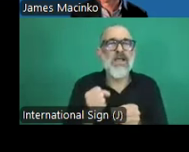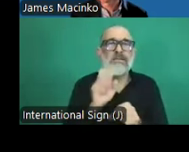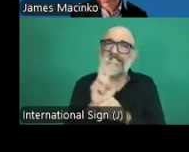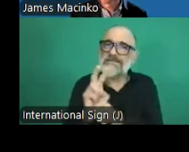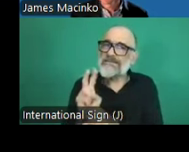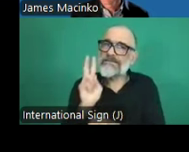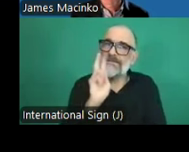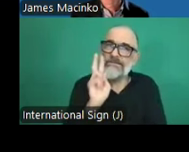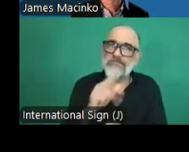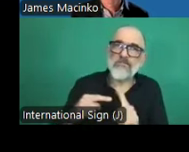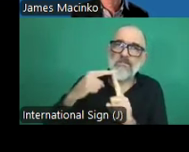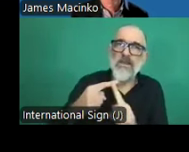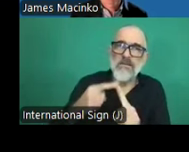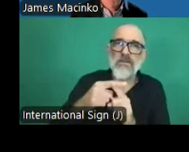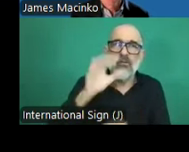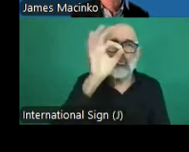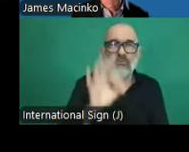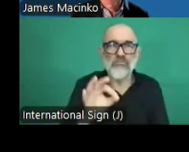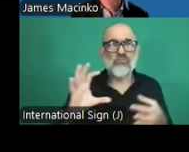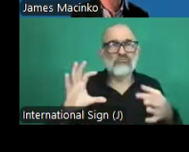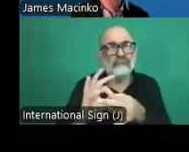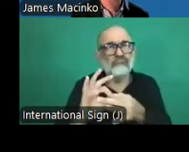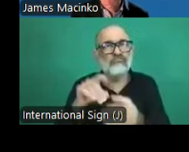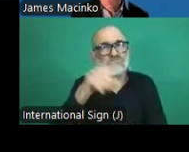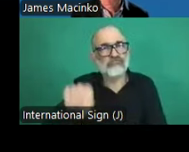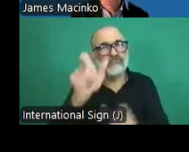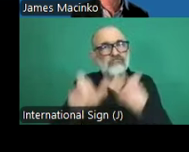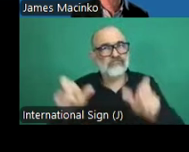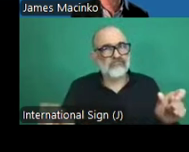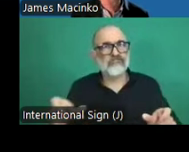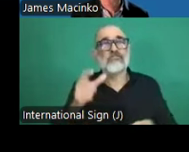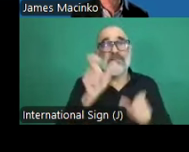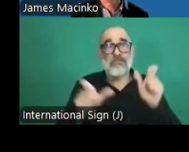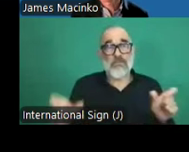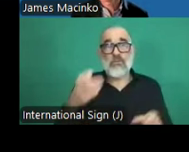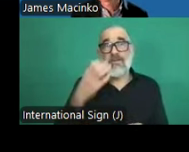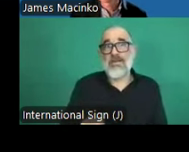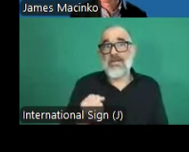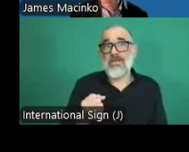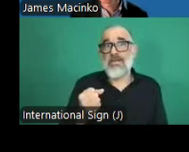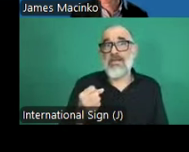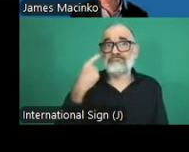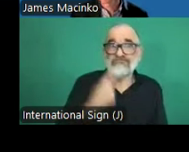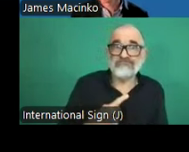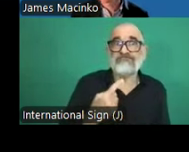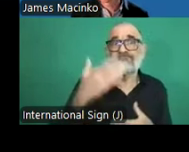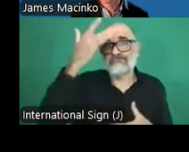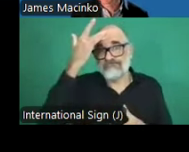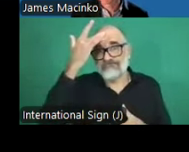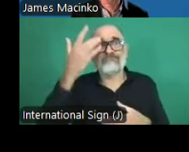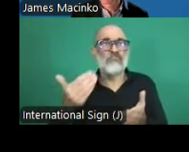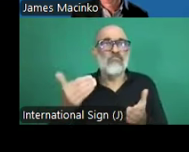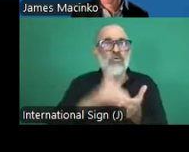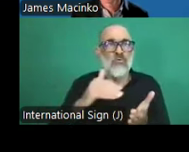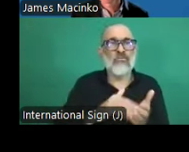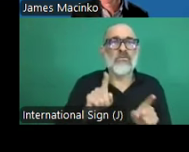hospital. But people looking for preventive care, they most often would go to a public primary health care